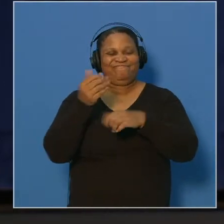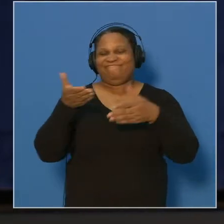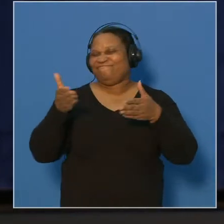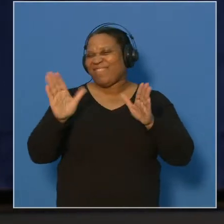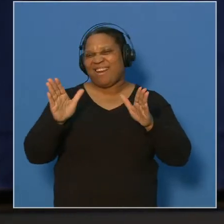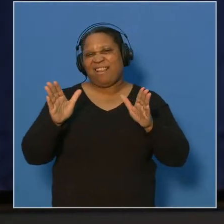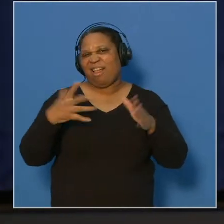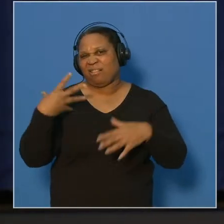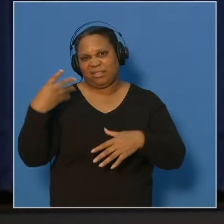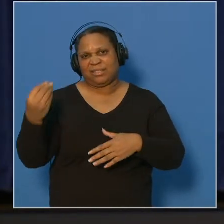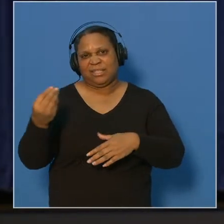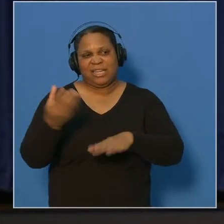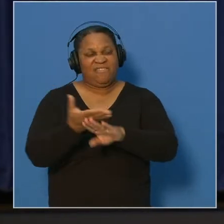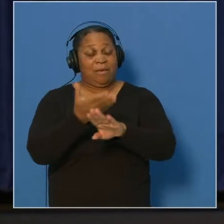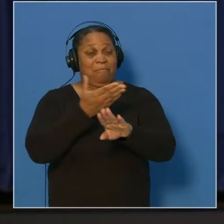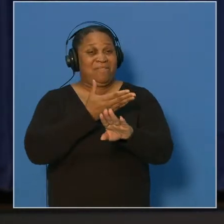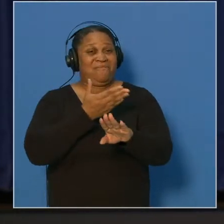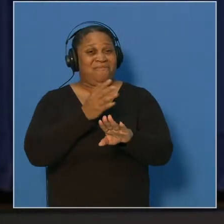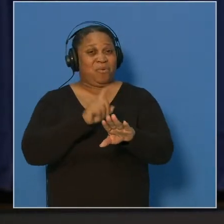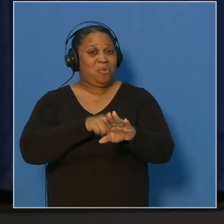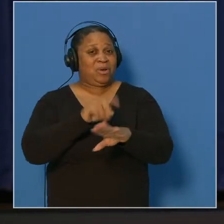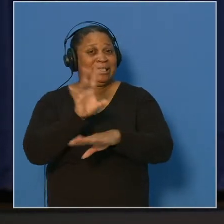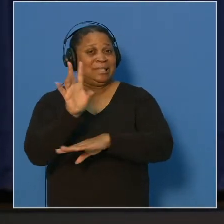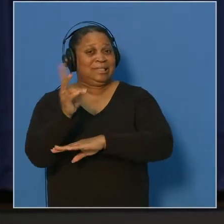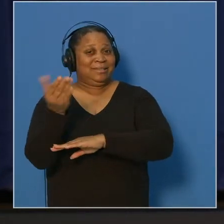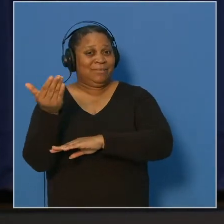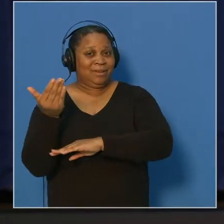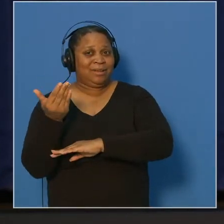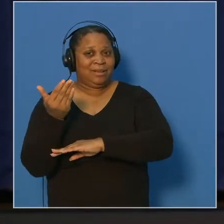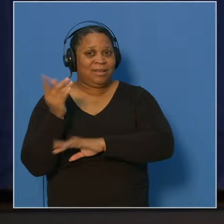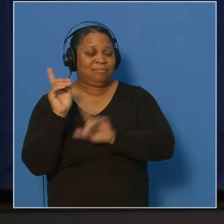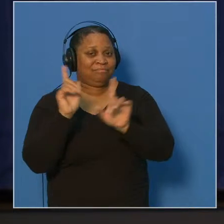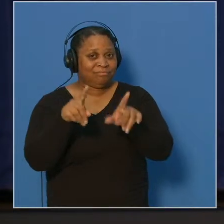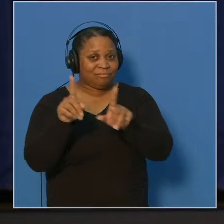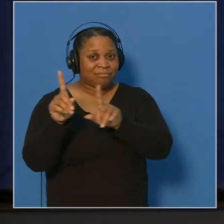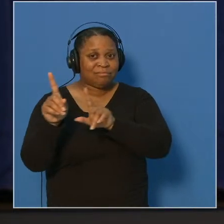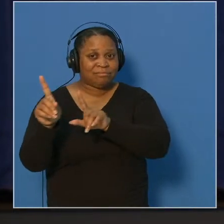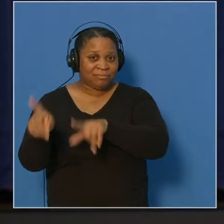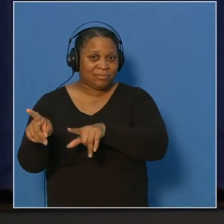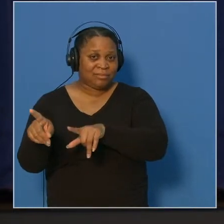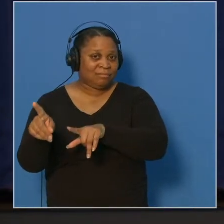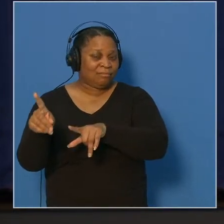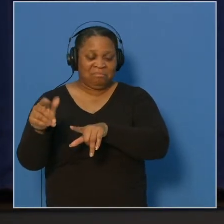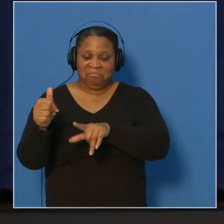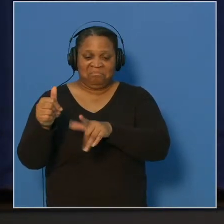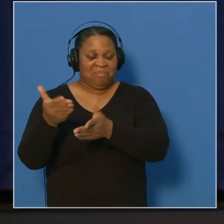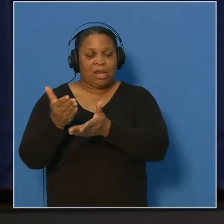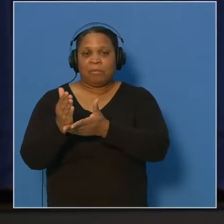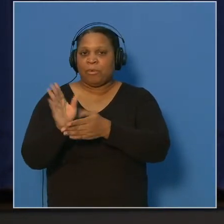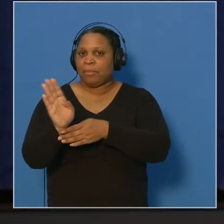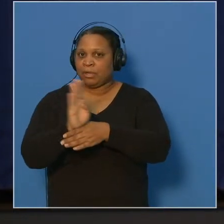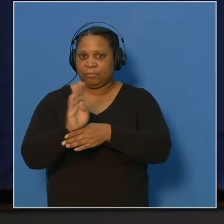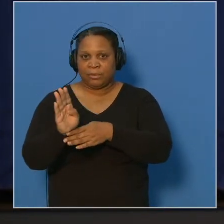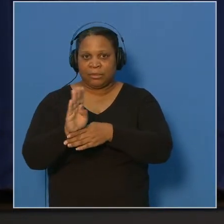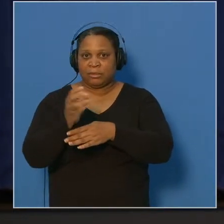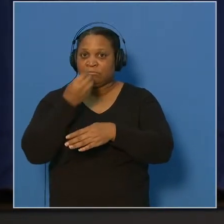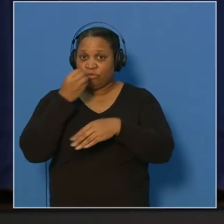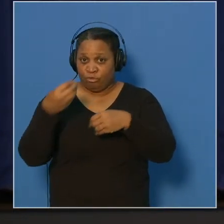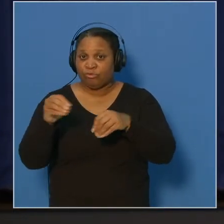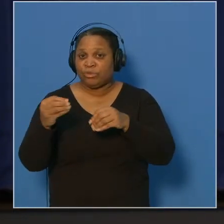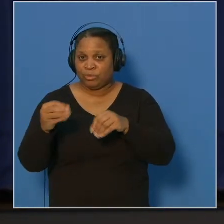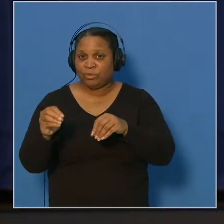leave your home before 7 a.m. to attend any permitted business, including grocery